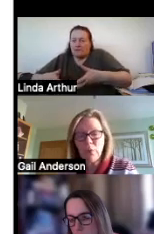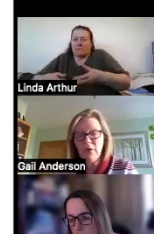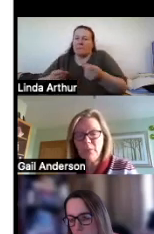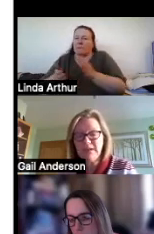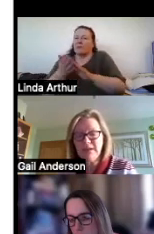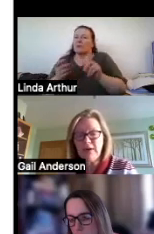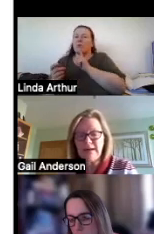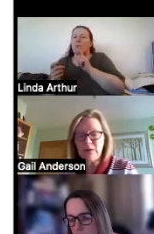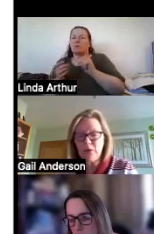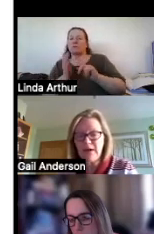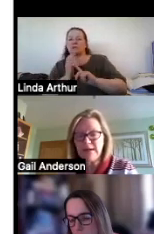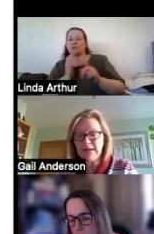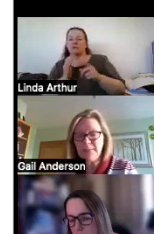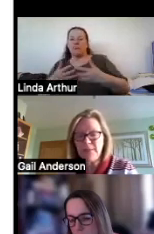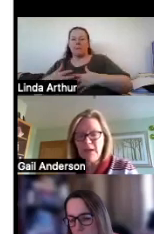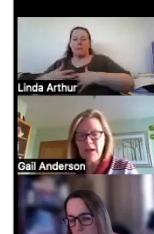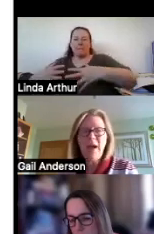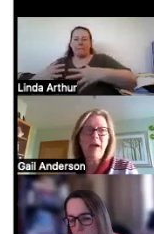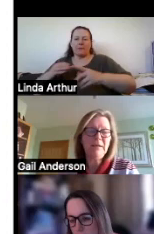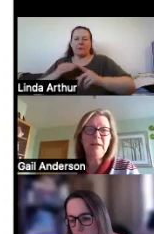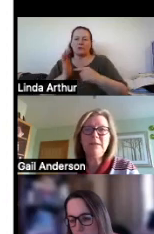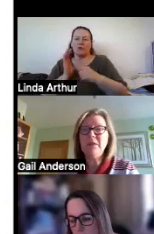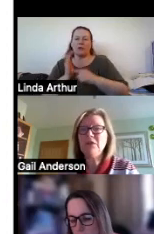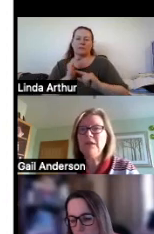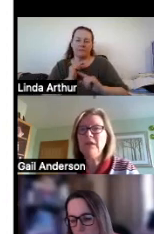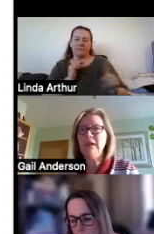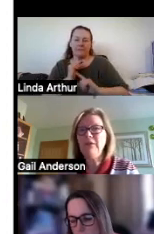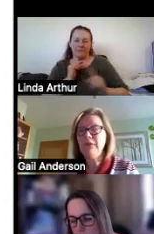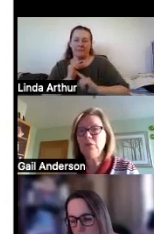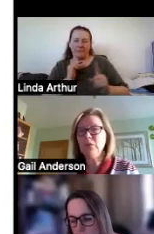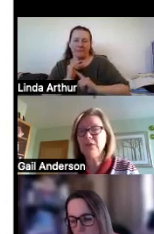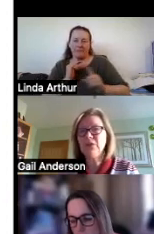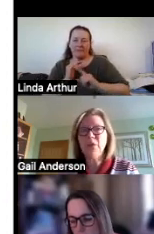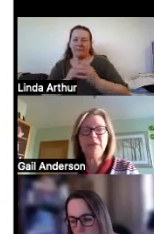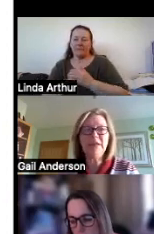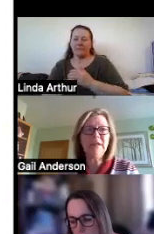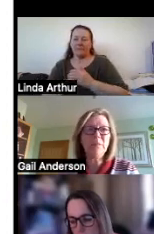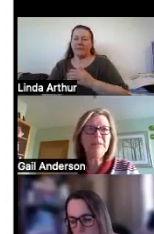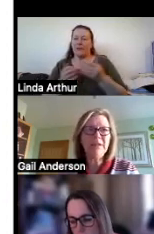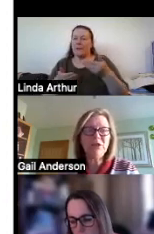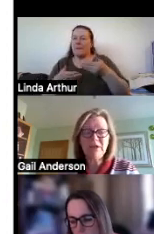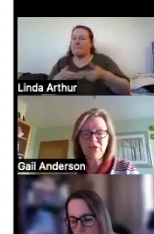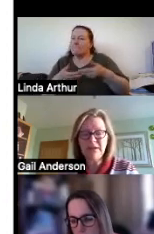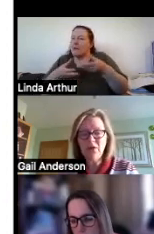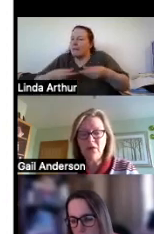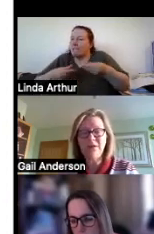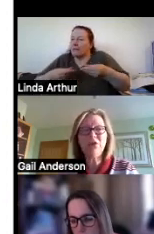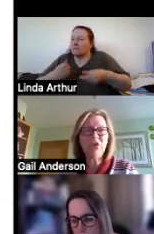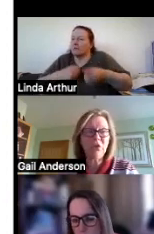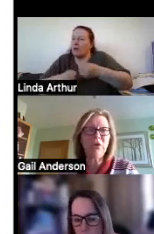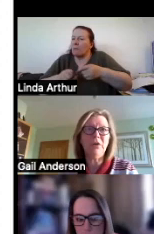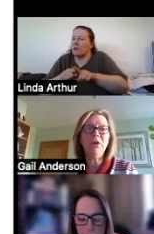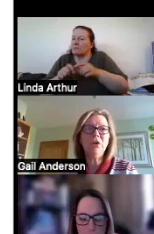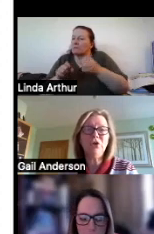toilet more often, particularly in later pregnancy. And as I mentioned, if those muscles are not maintained, then potentially stress incontinence